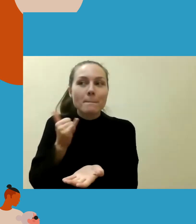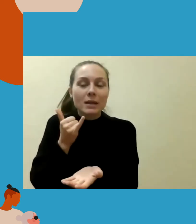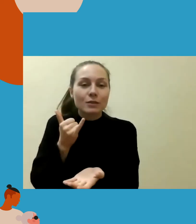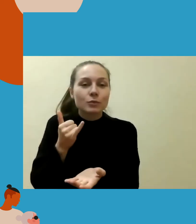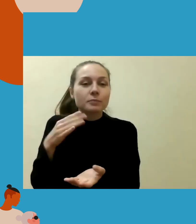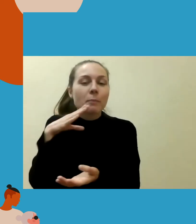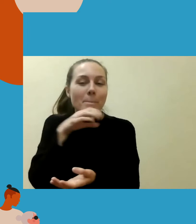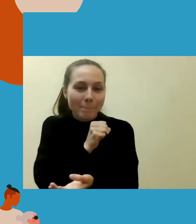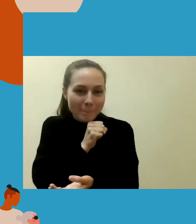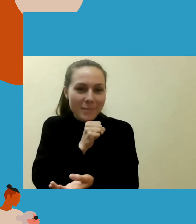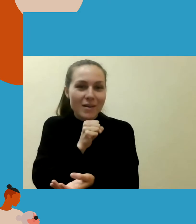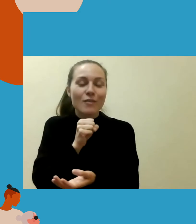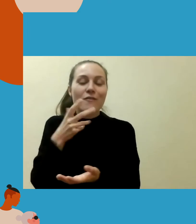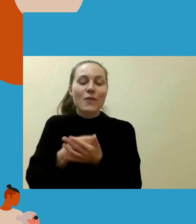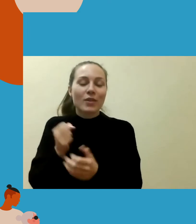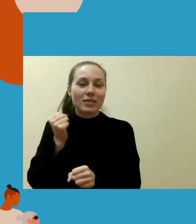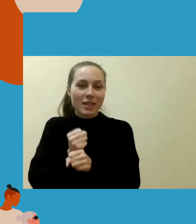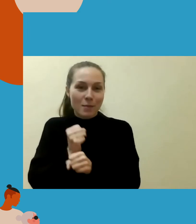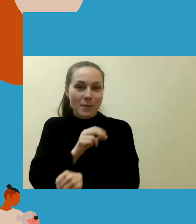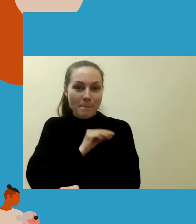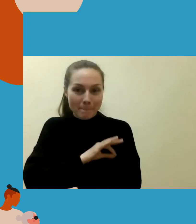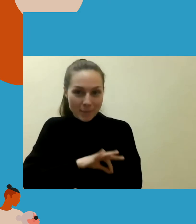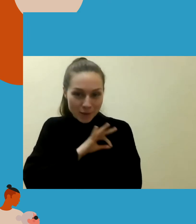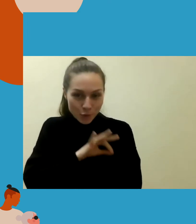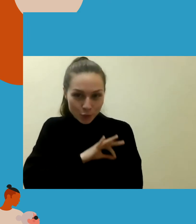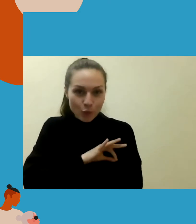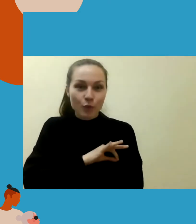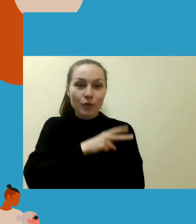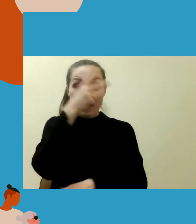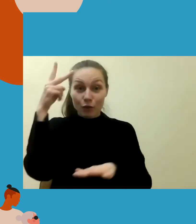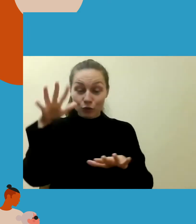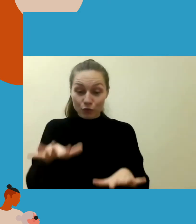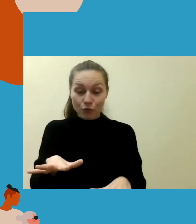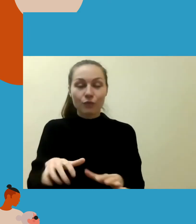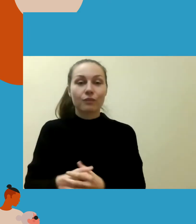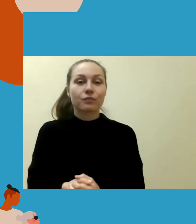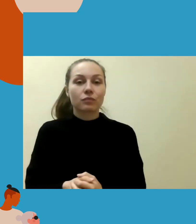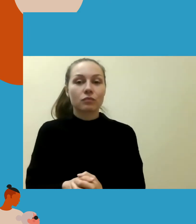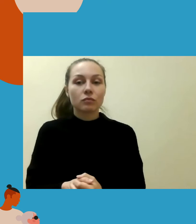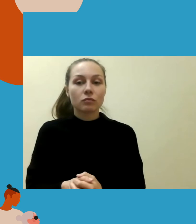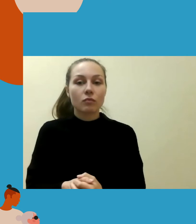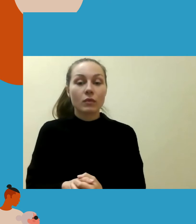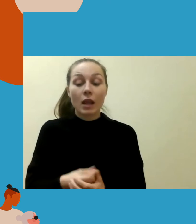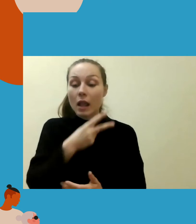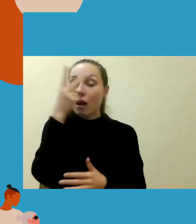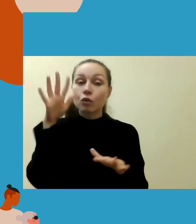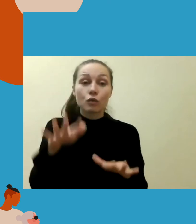I am going to learn myself and use some of the ideas in